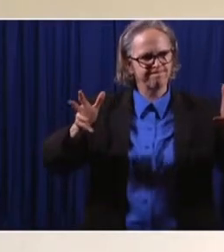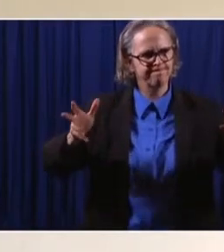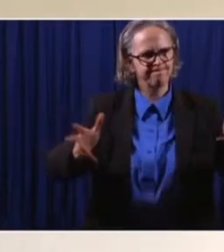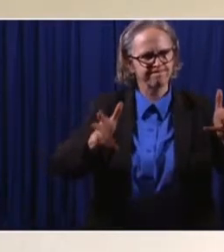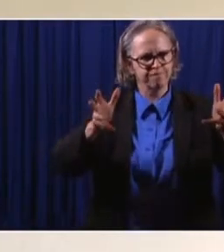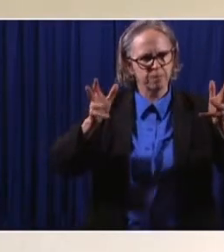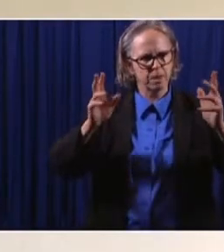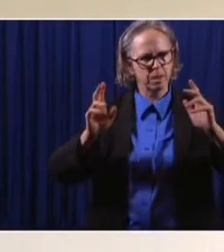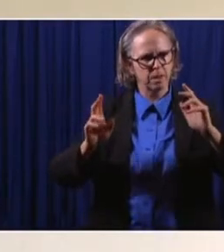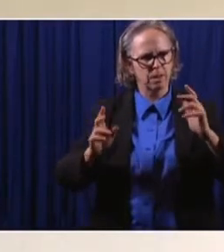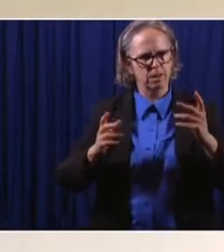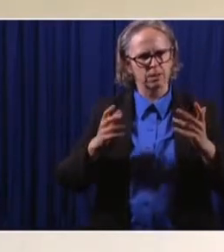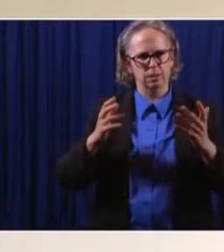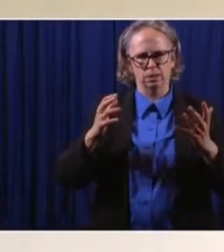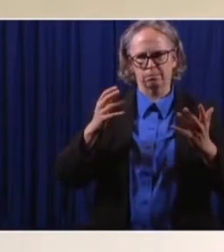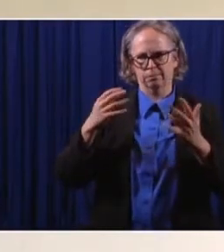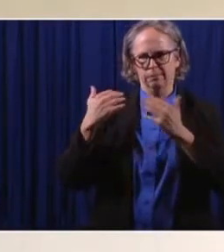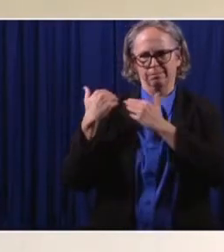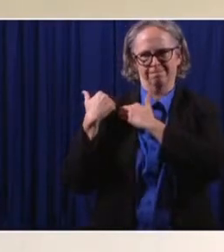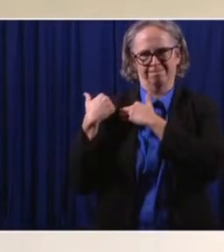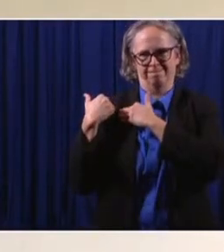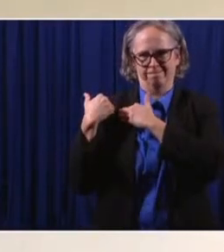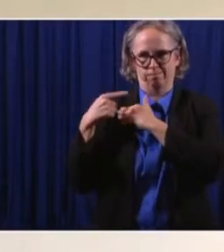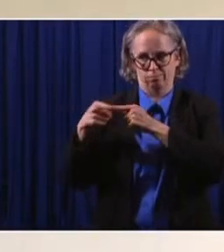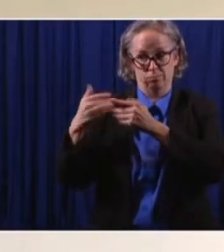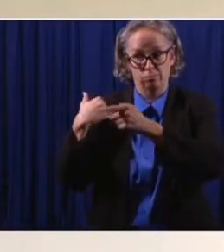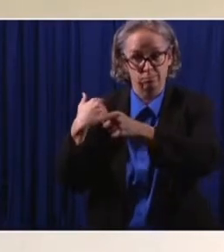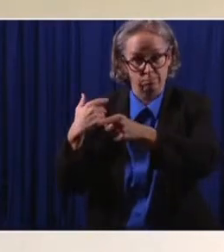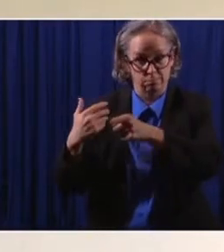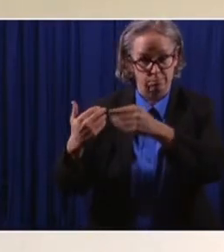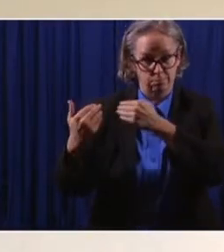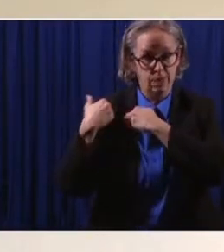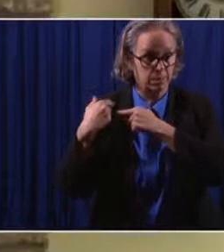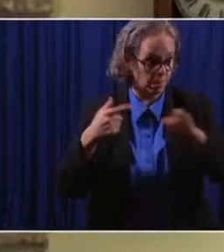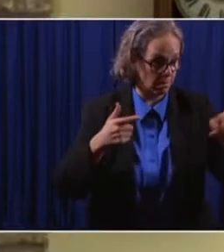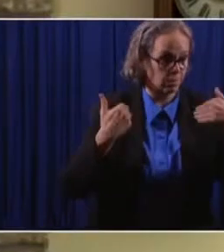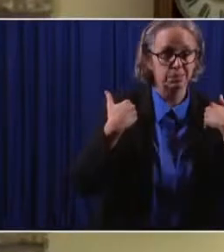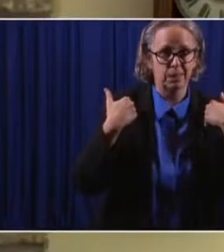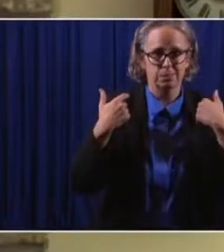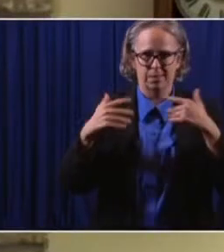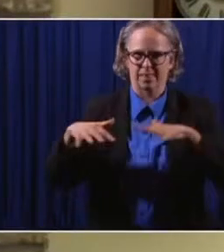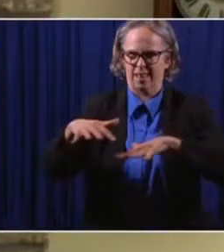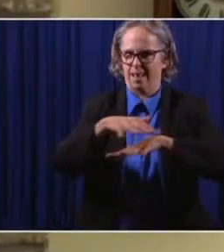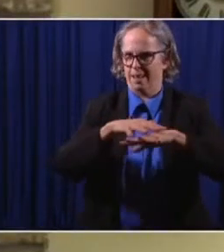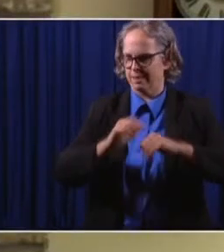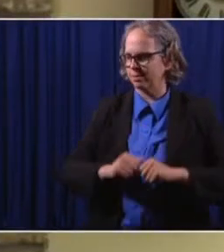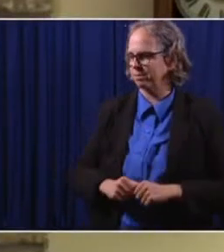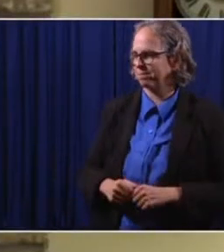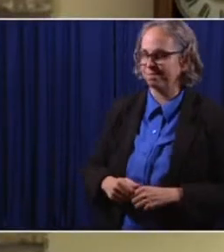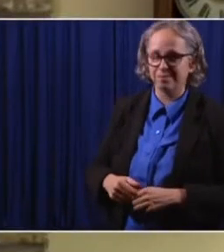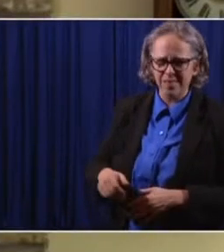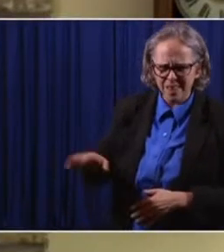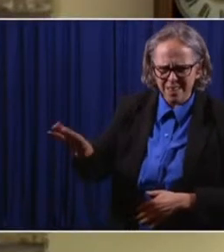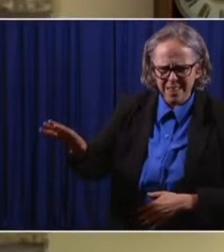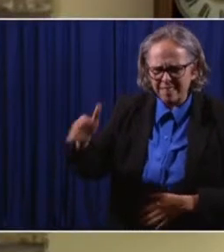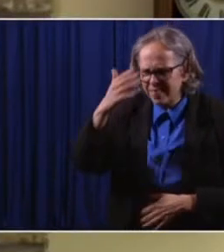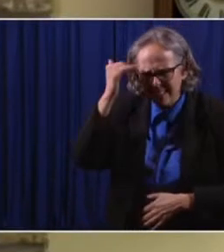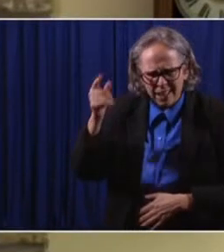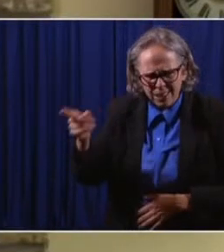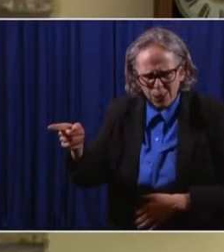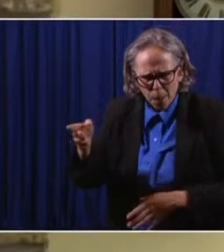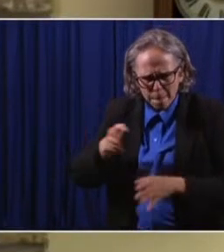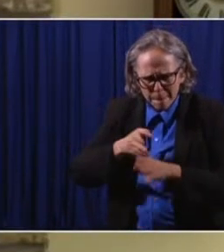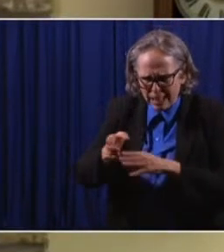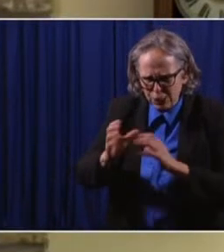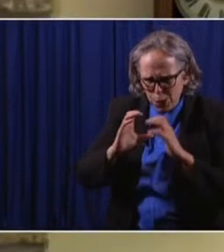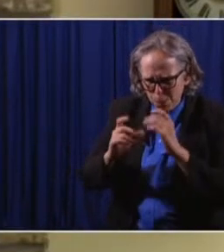weeks together. Harvey, thank you very much. I forgot to say you're a communication major, right?